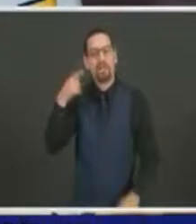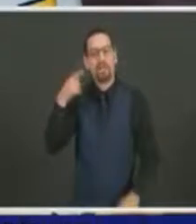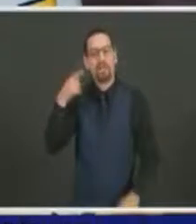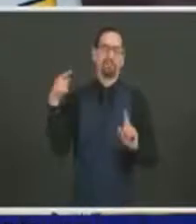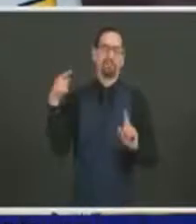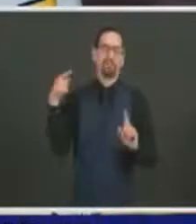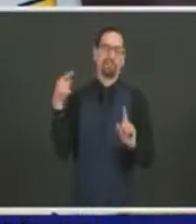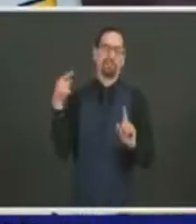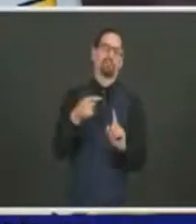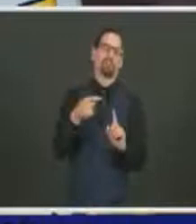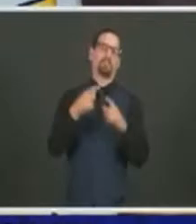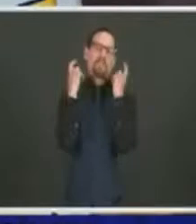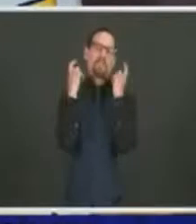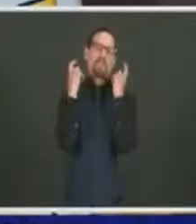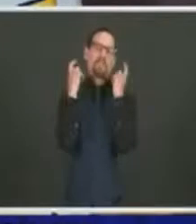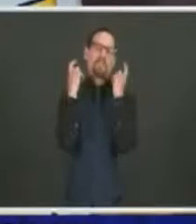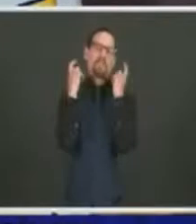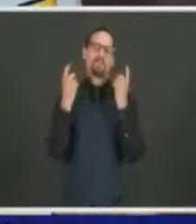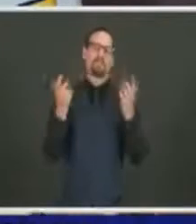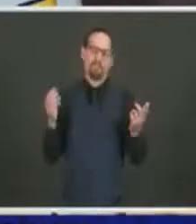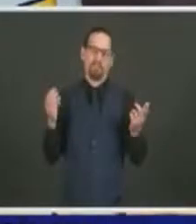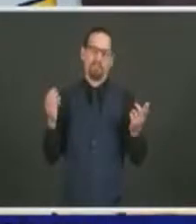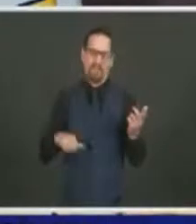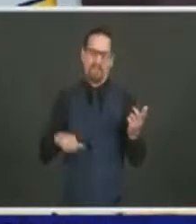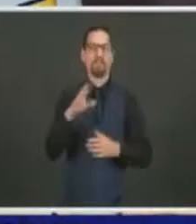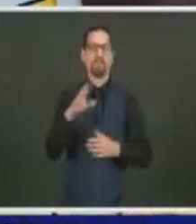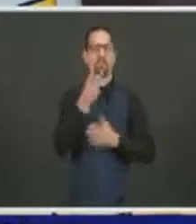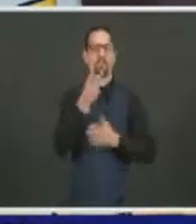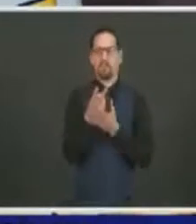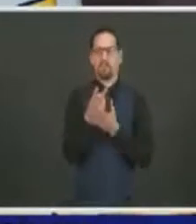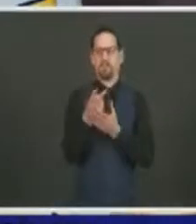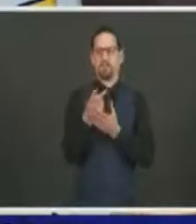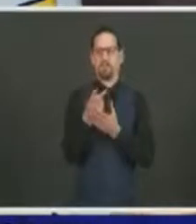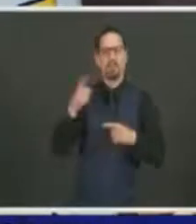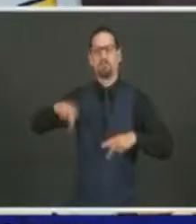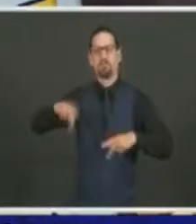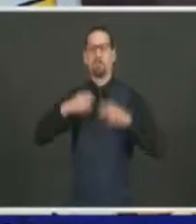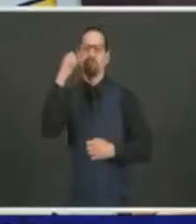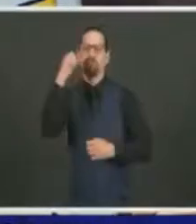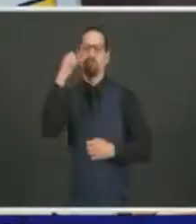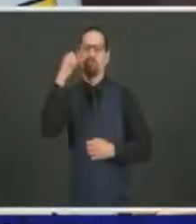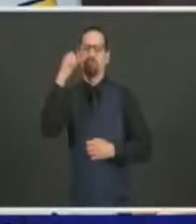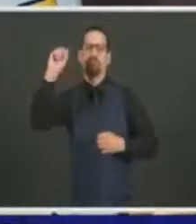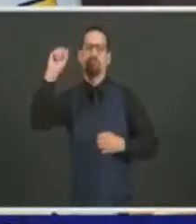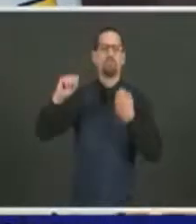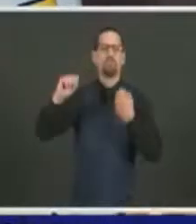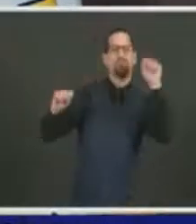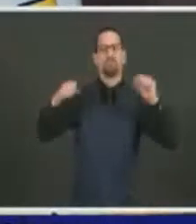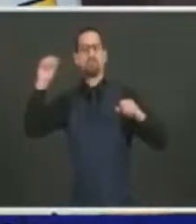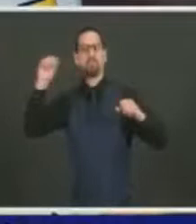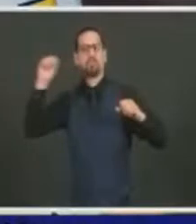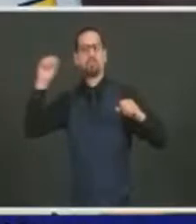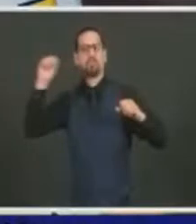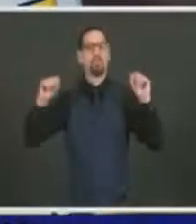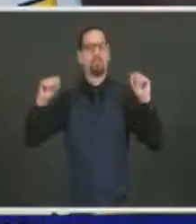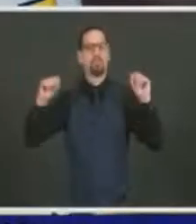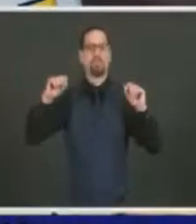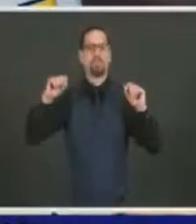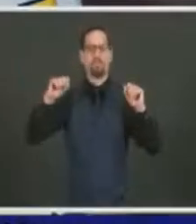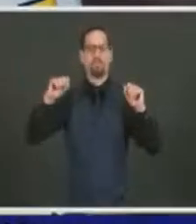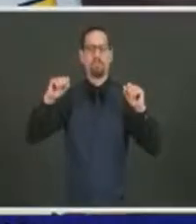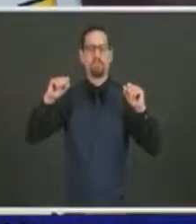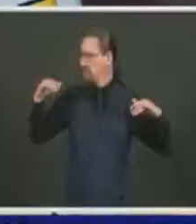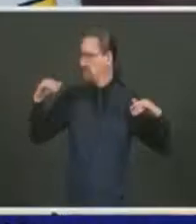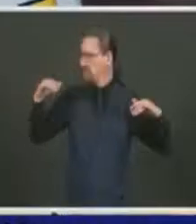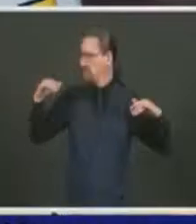And we believe that's mainly because there was very high compliance with mask wearing And the Department of Health volunteers and